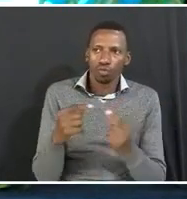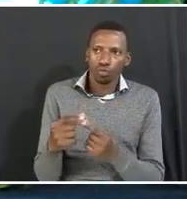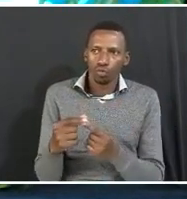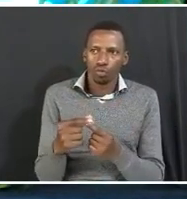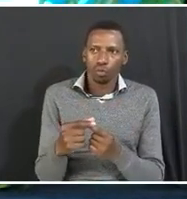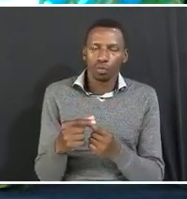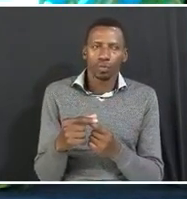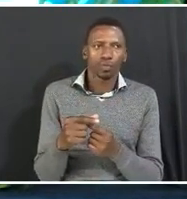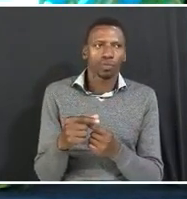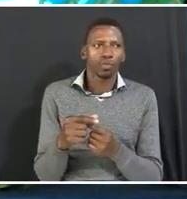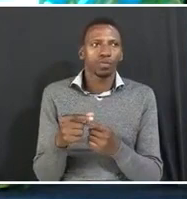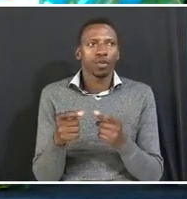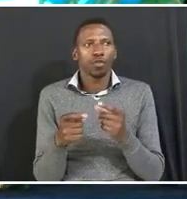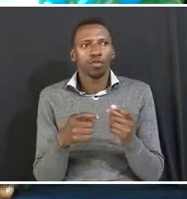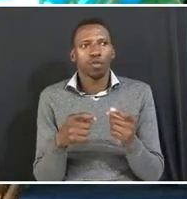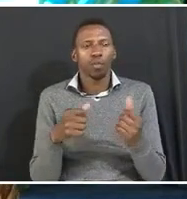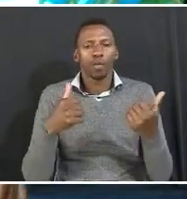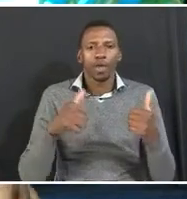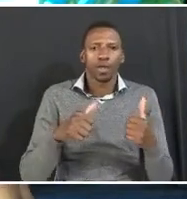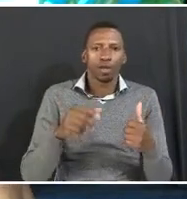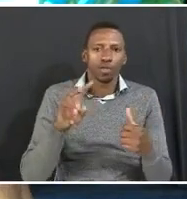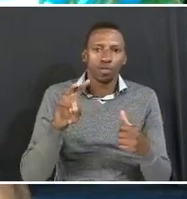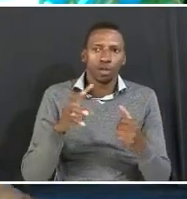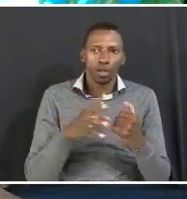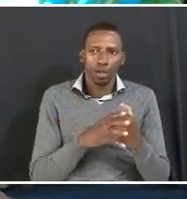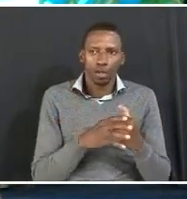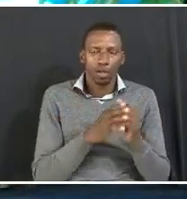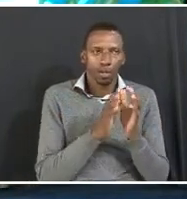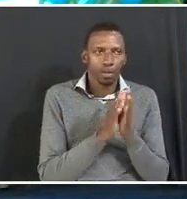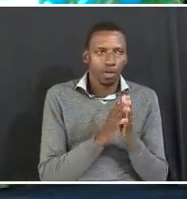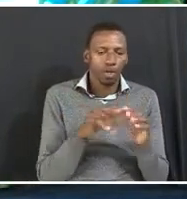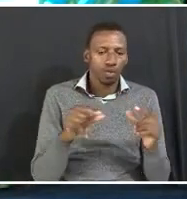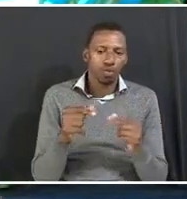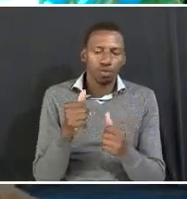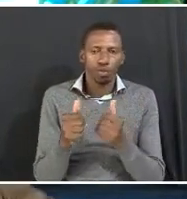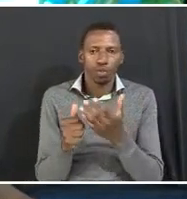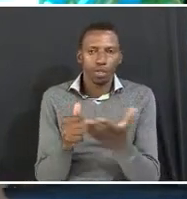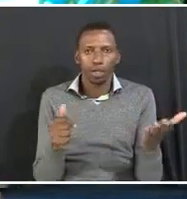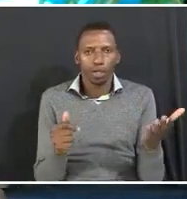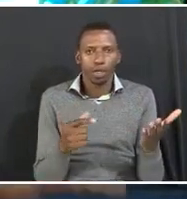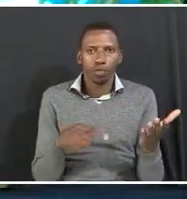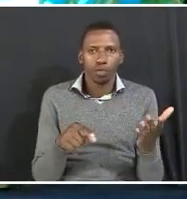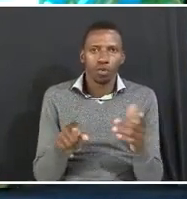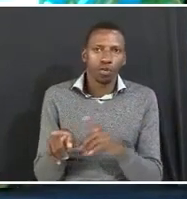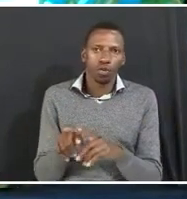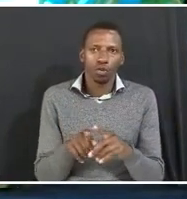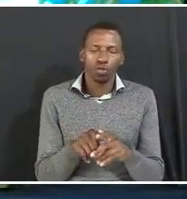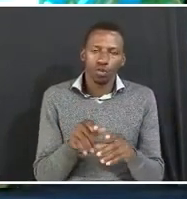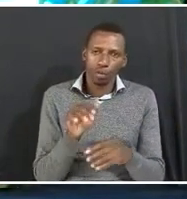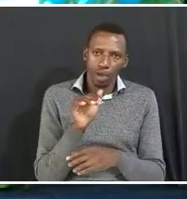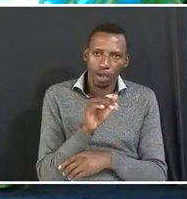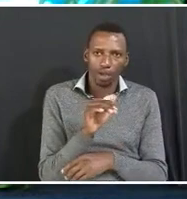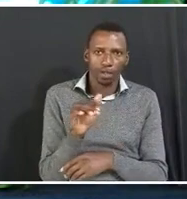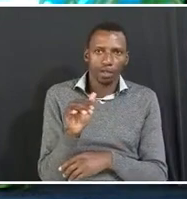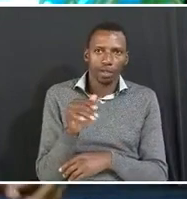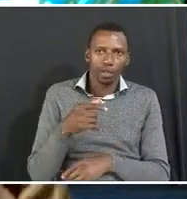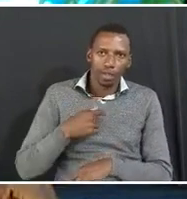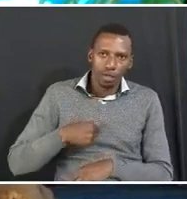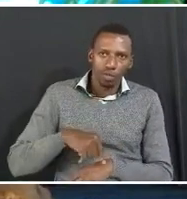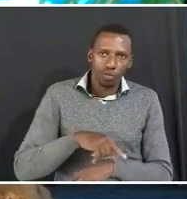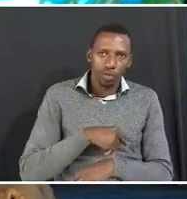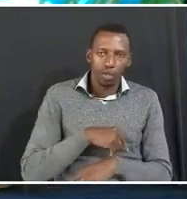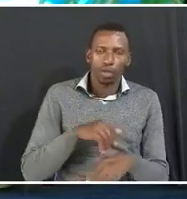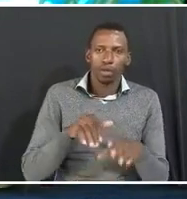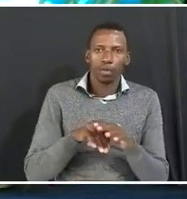of any of the 29 prayer cells that are there. So we also urge that we, as members of Newlife